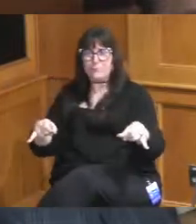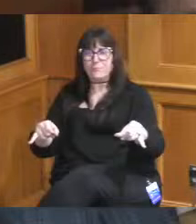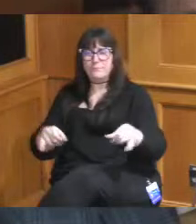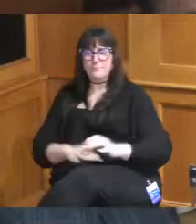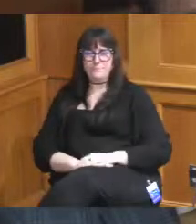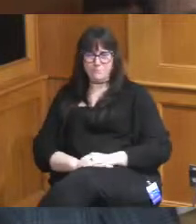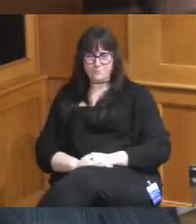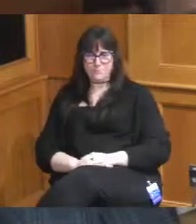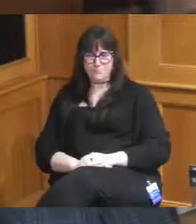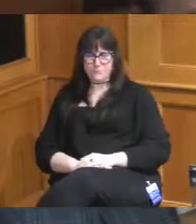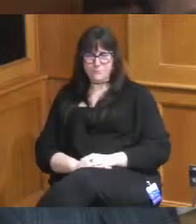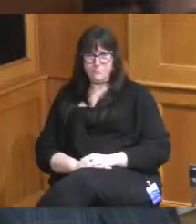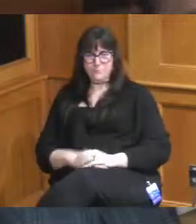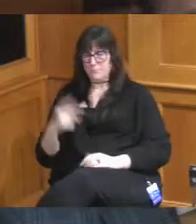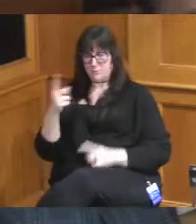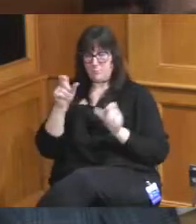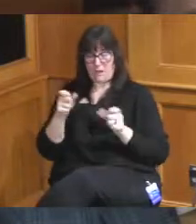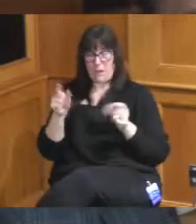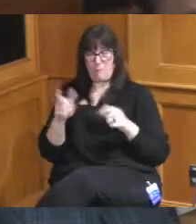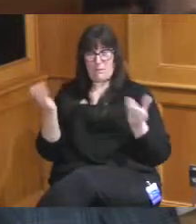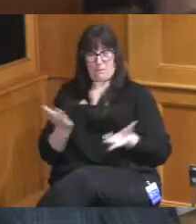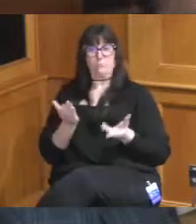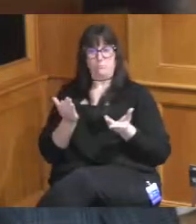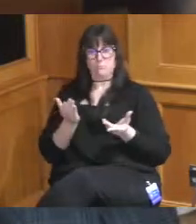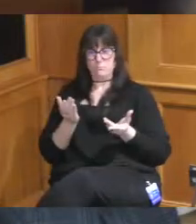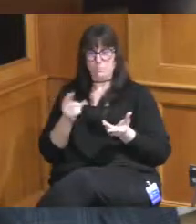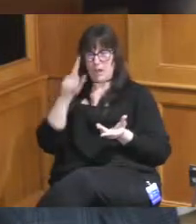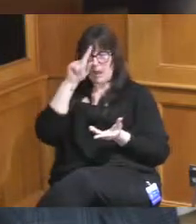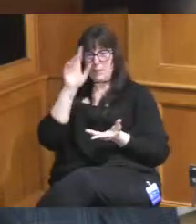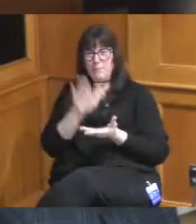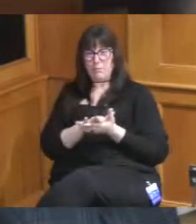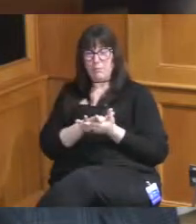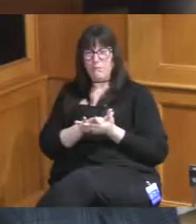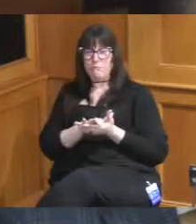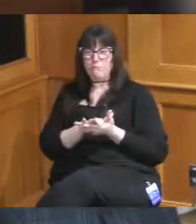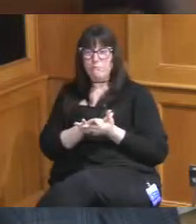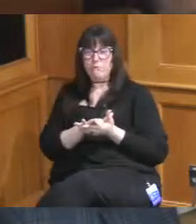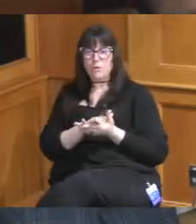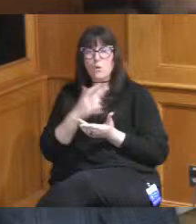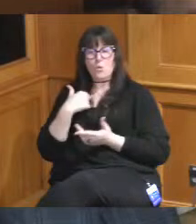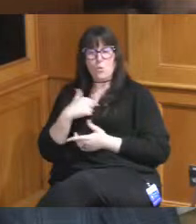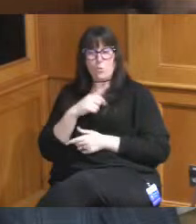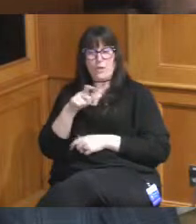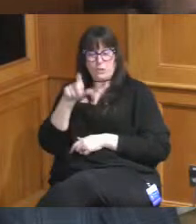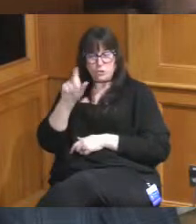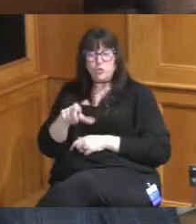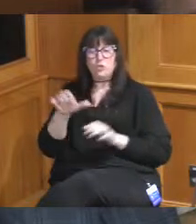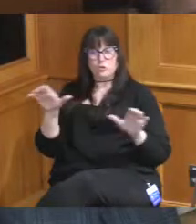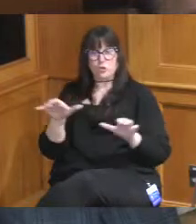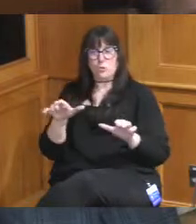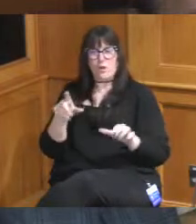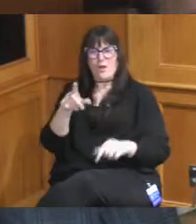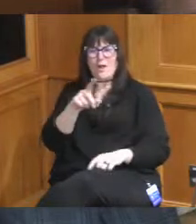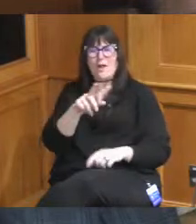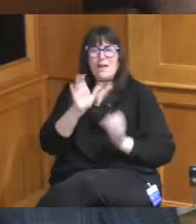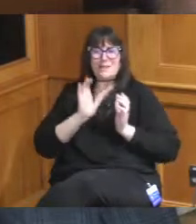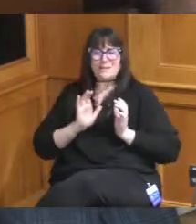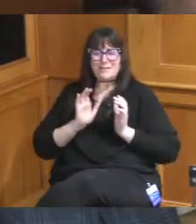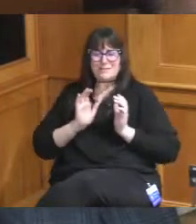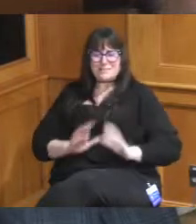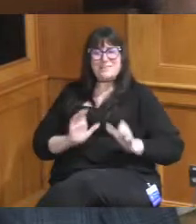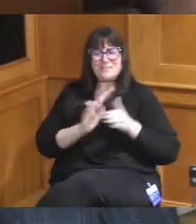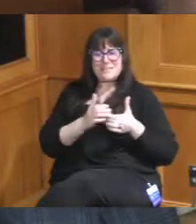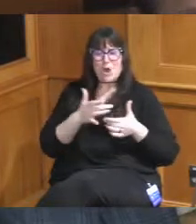things that could happen right here. And I believe those are the things that people are concerned about. You keep seeing these